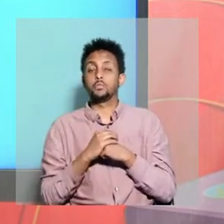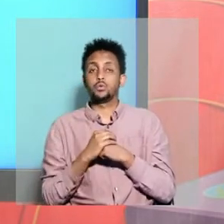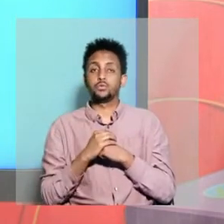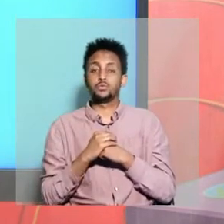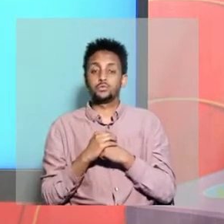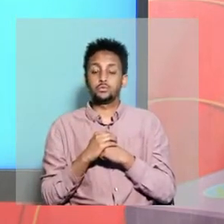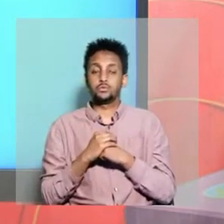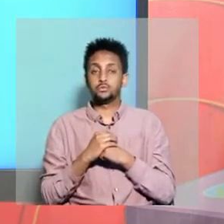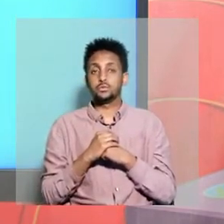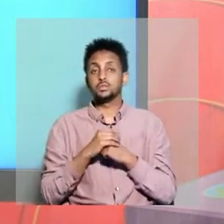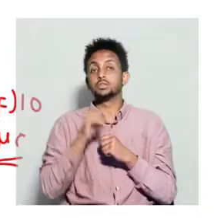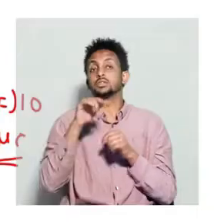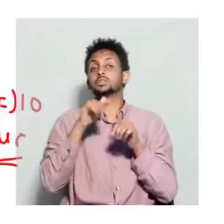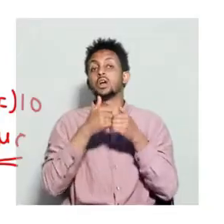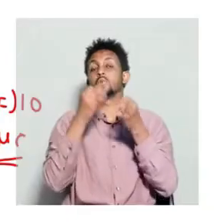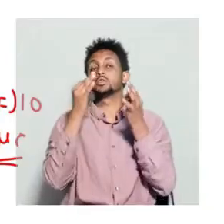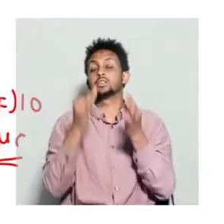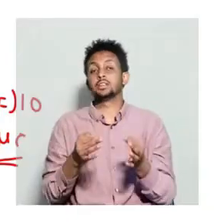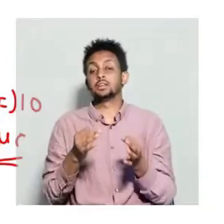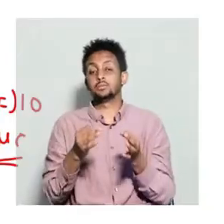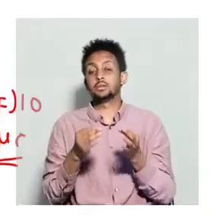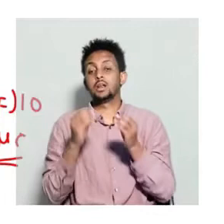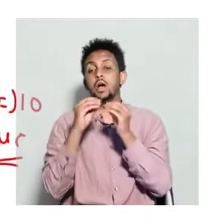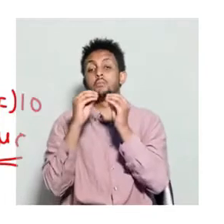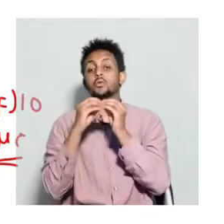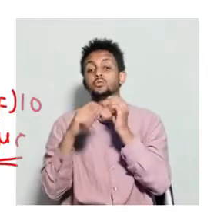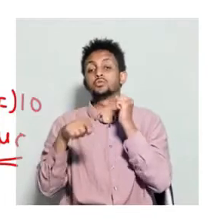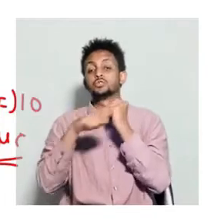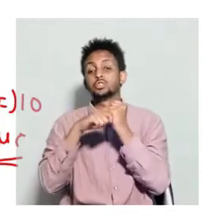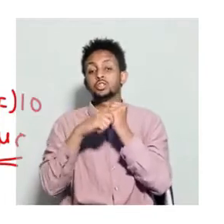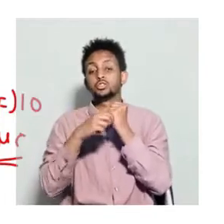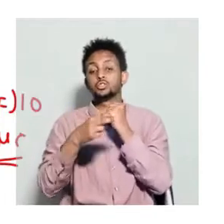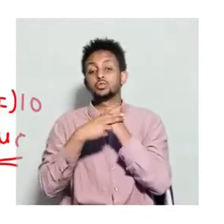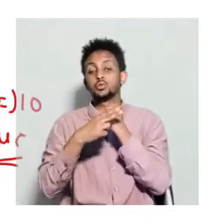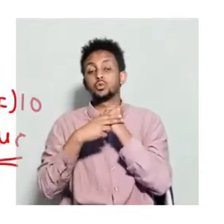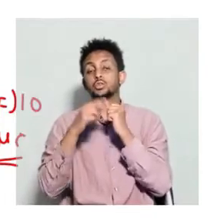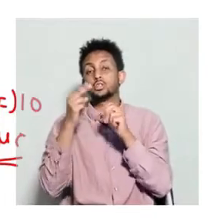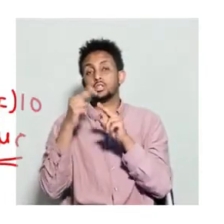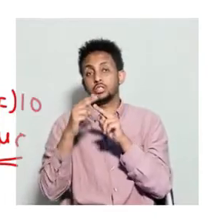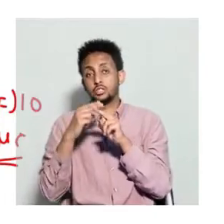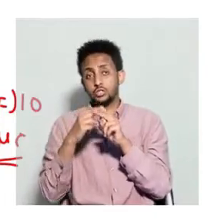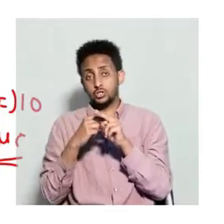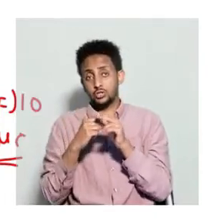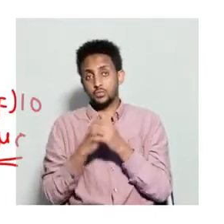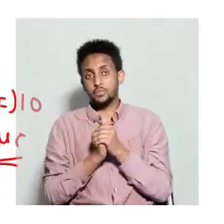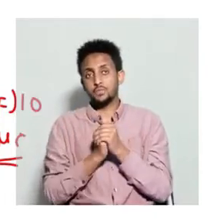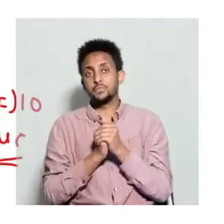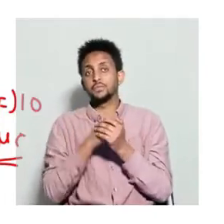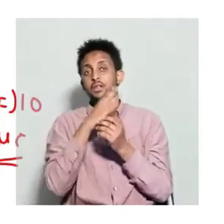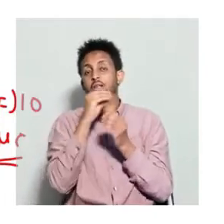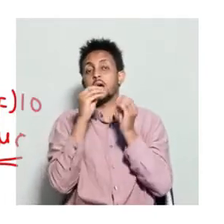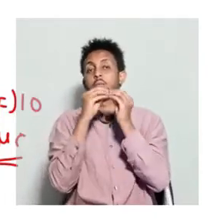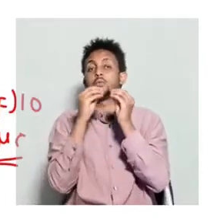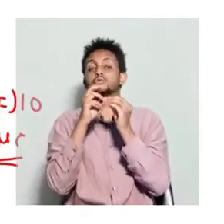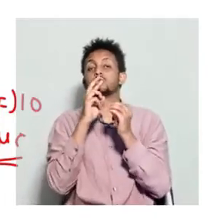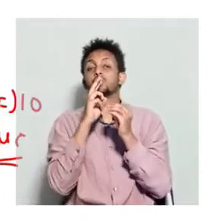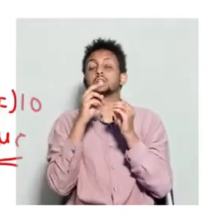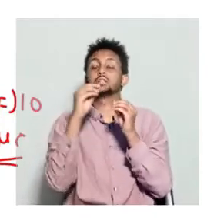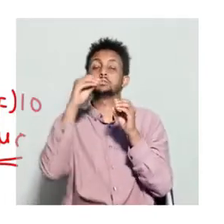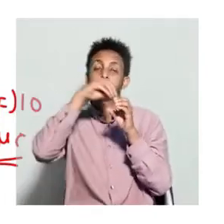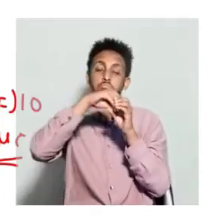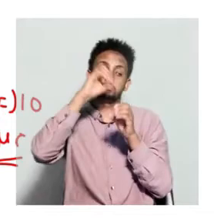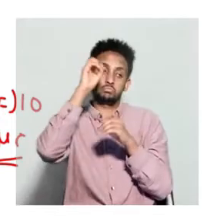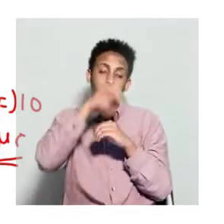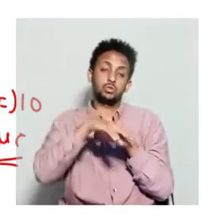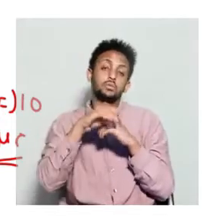microcoulomb of charge. This is how we determine the amount of charge stored on each capacitor and the amount of voltage dropped on